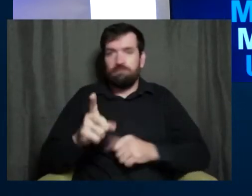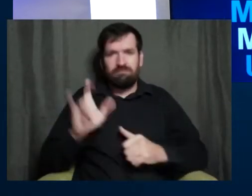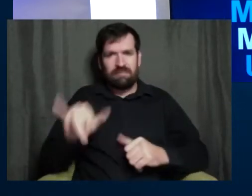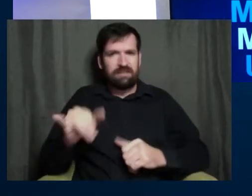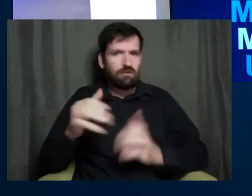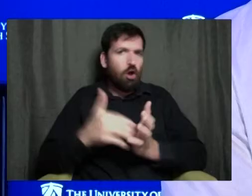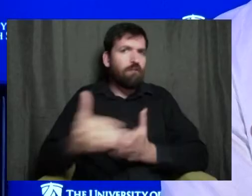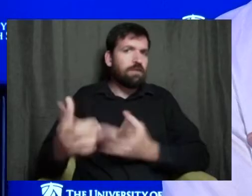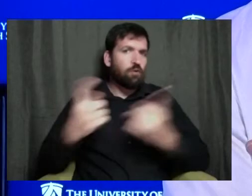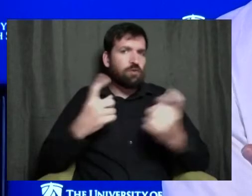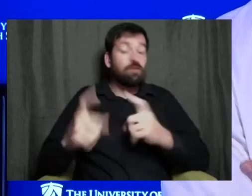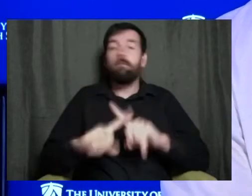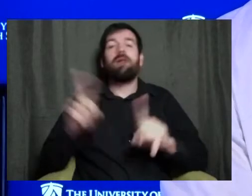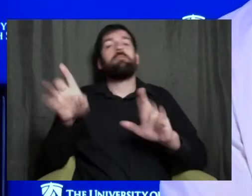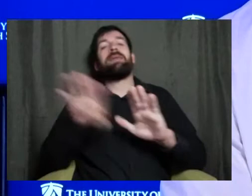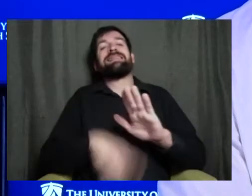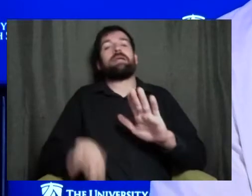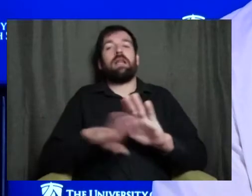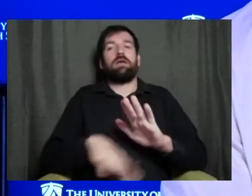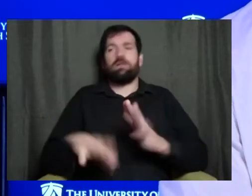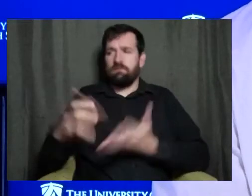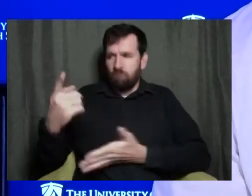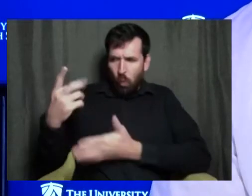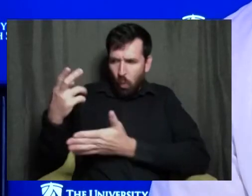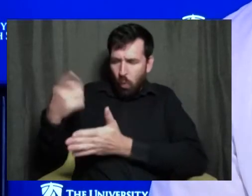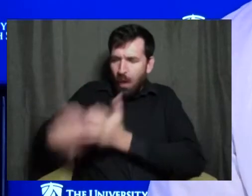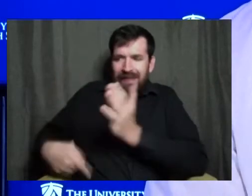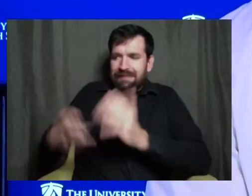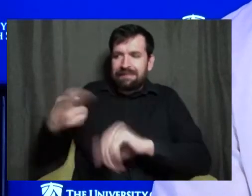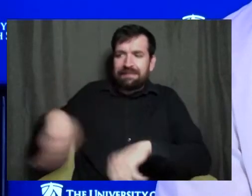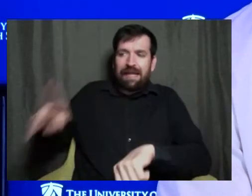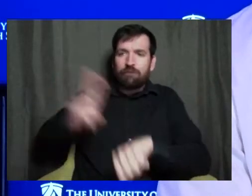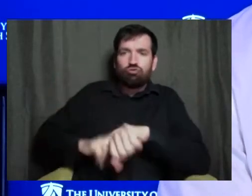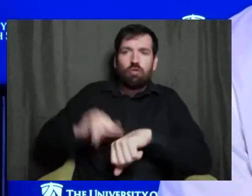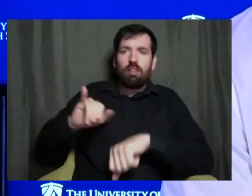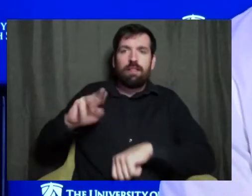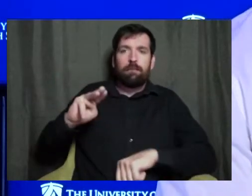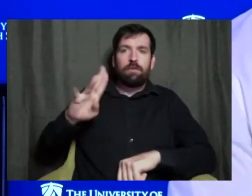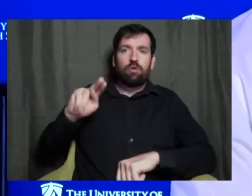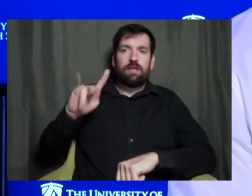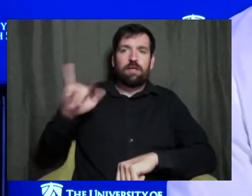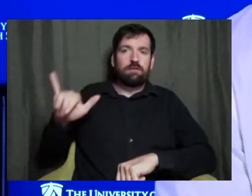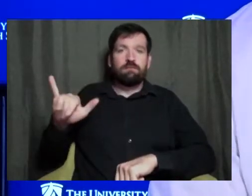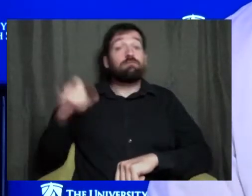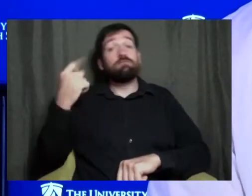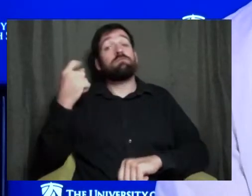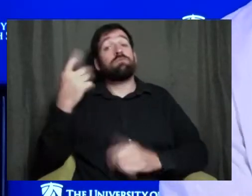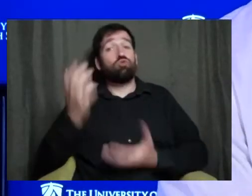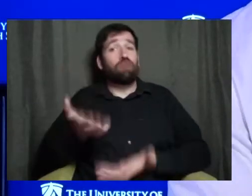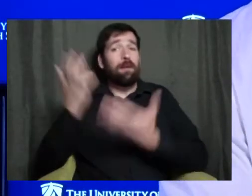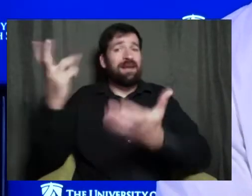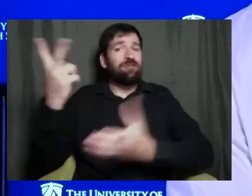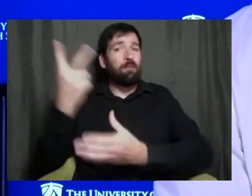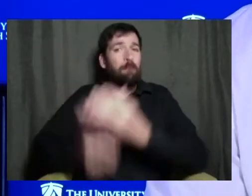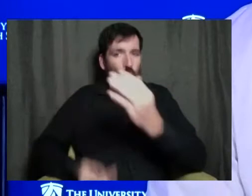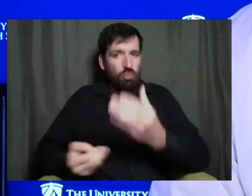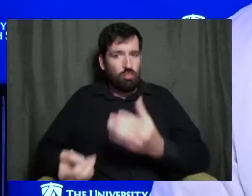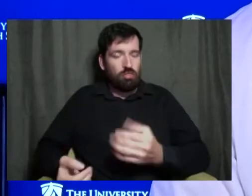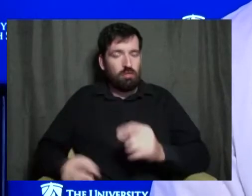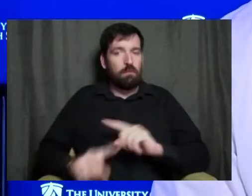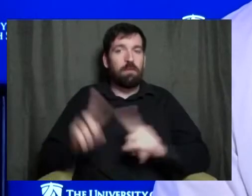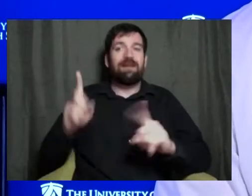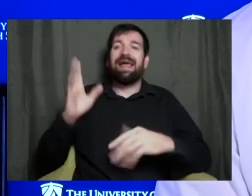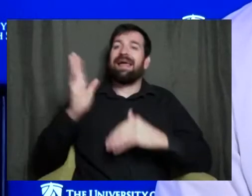but basically, and what is natural immunity? Getting at least one dose, and certainly the recommendation is to get both doses, but getting at least one